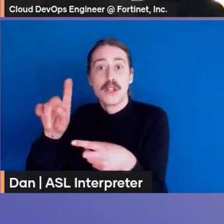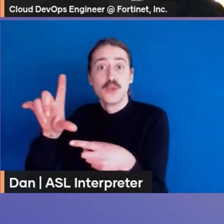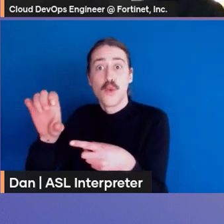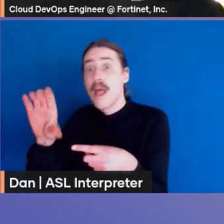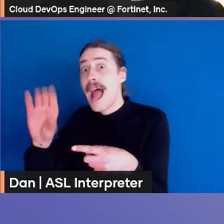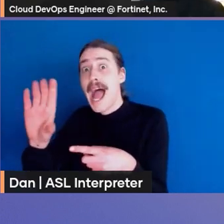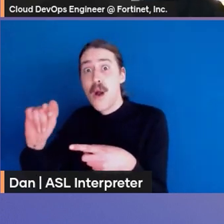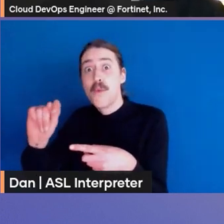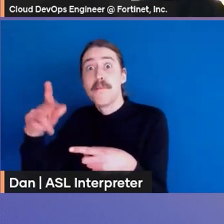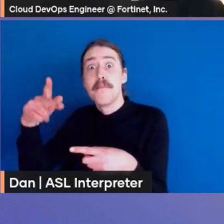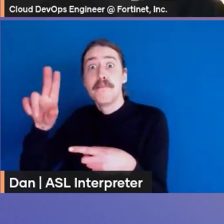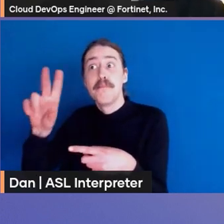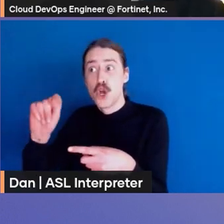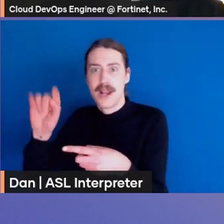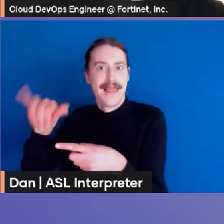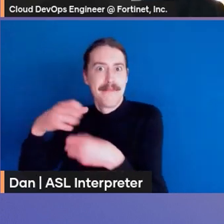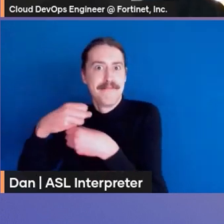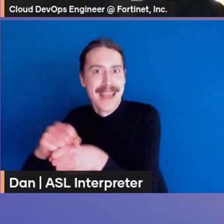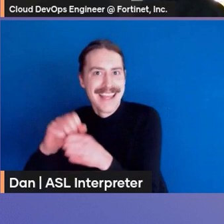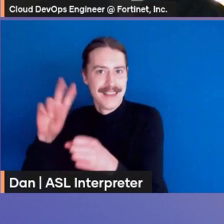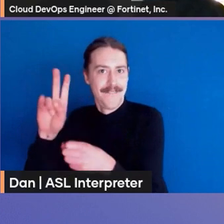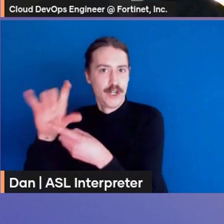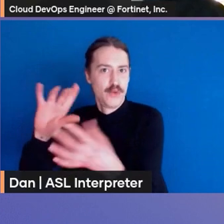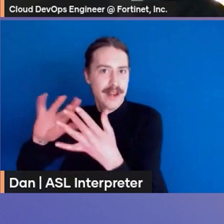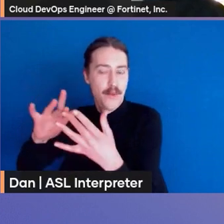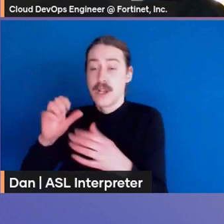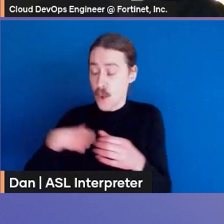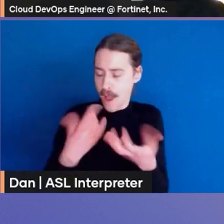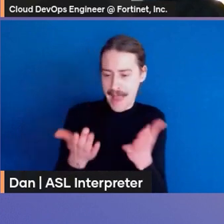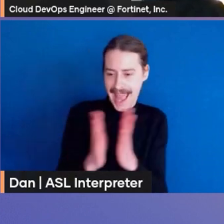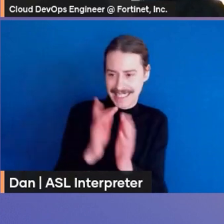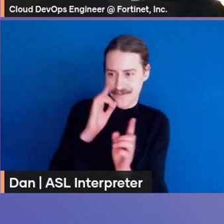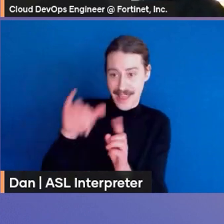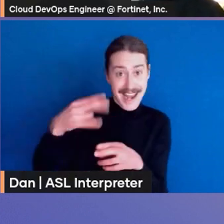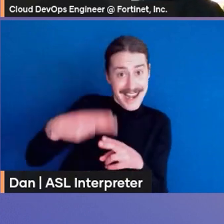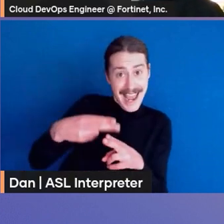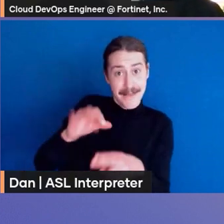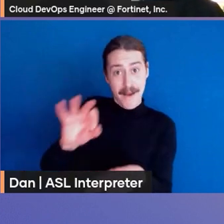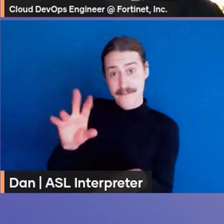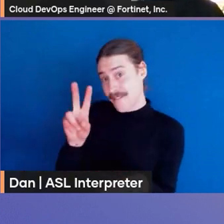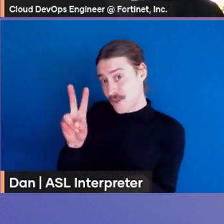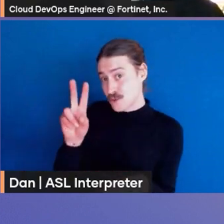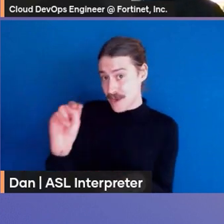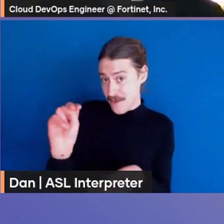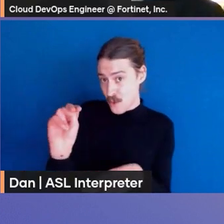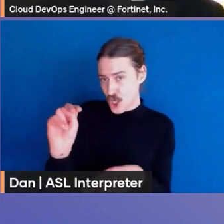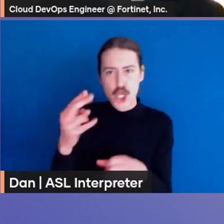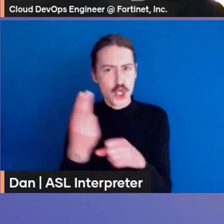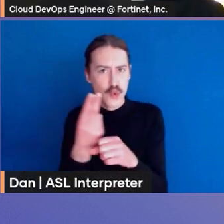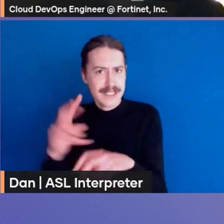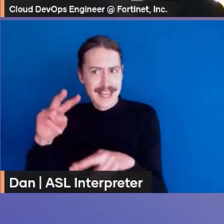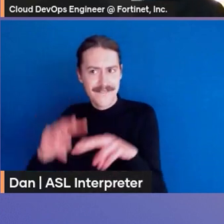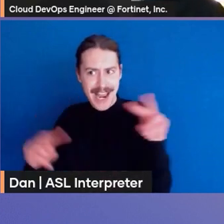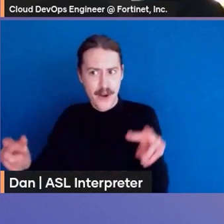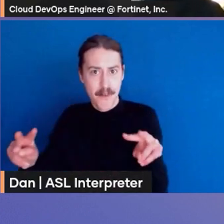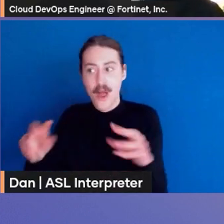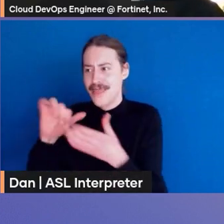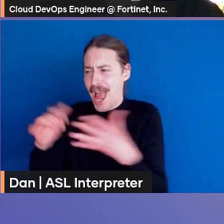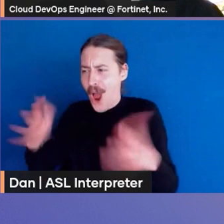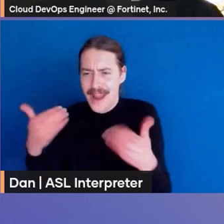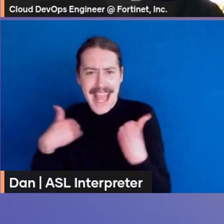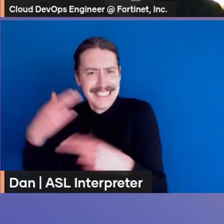network. So I'm asking for the name of the virtual network by using the variable that has the name of the virtual network in it. But